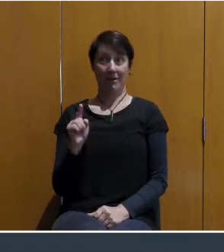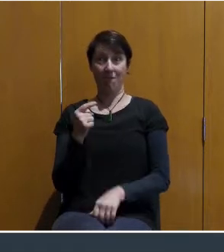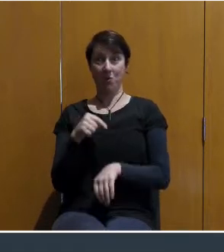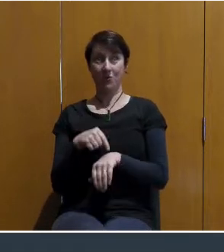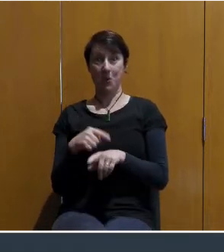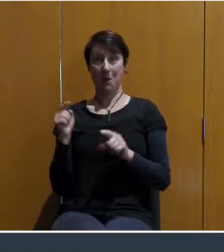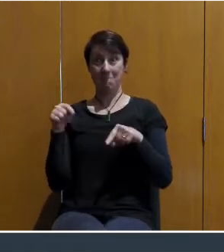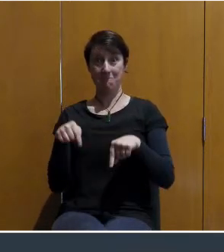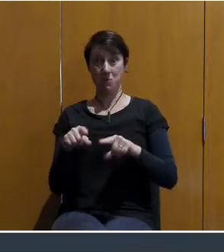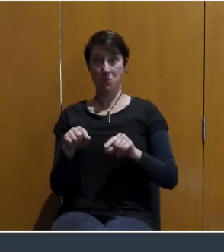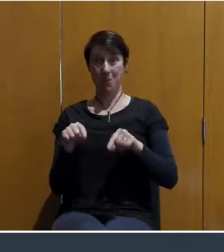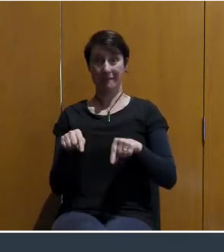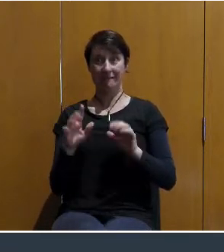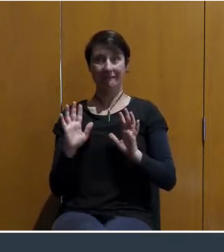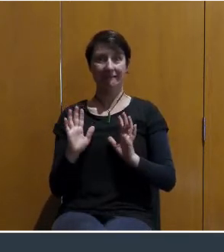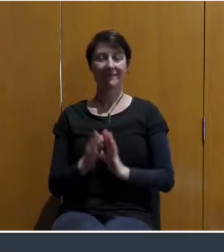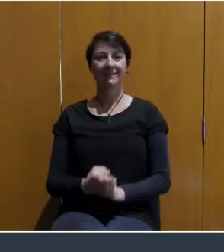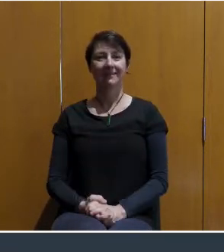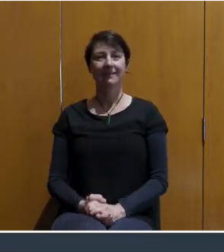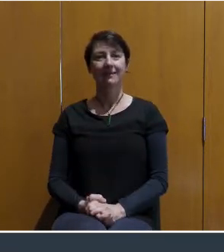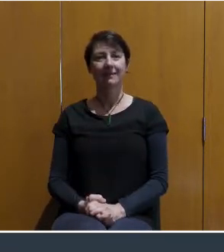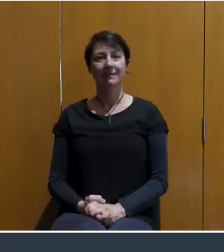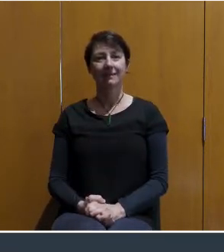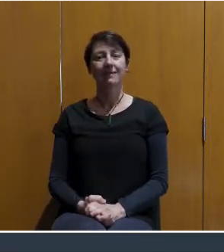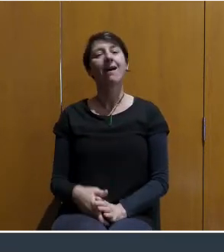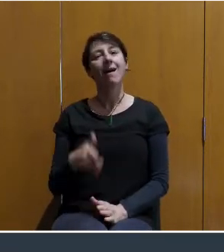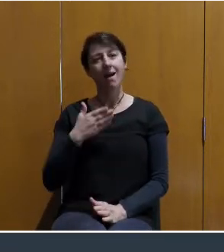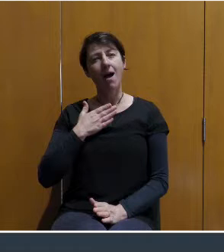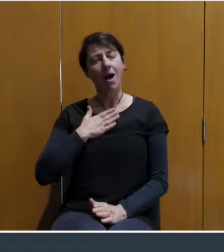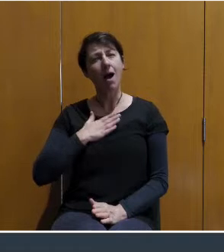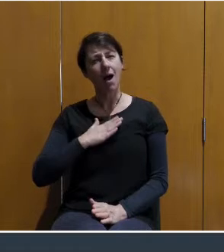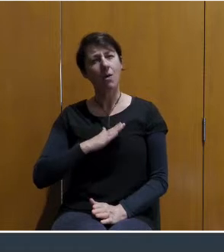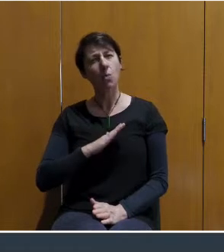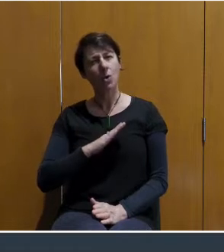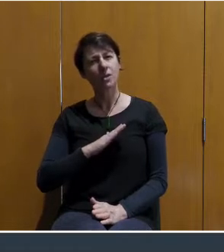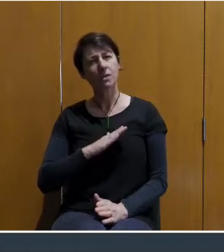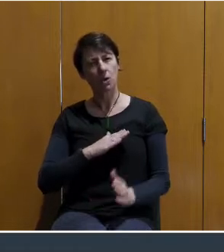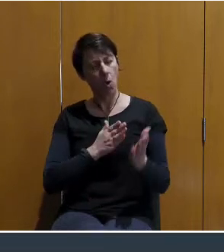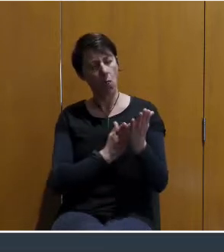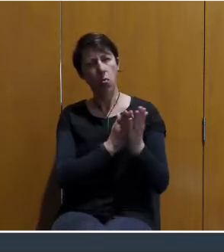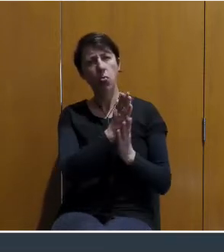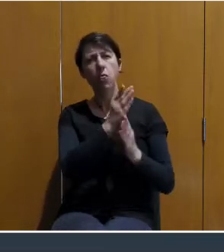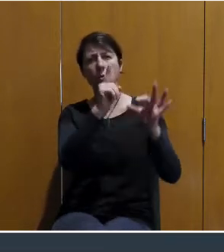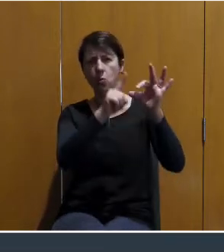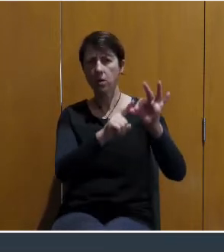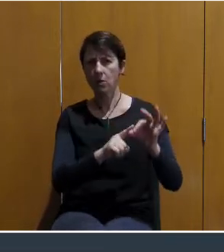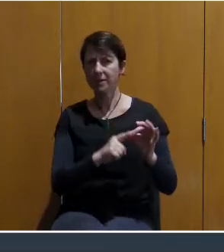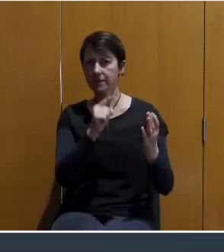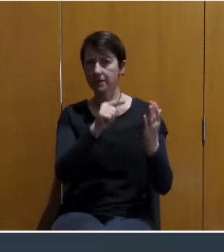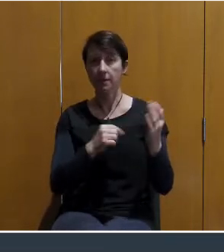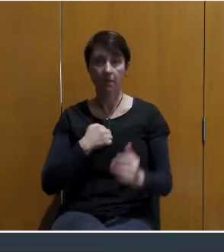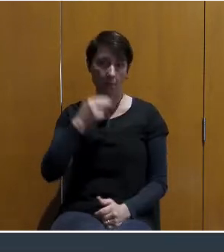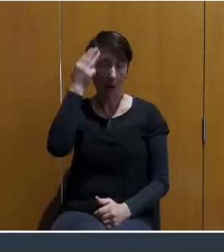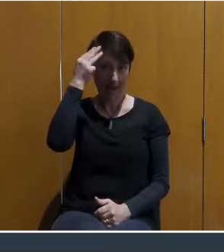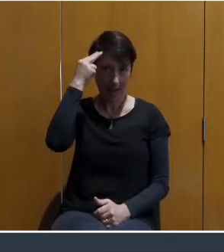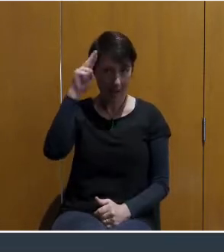I'm not really... Right. So I just wanted to go through the questions, really. So my name's